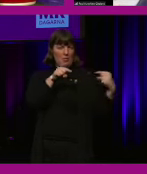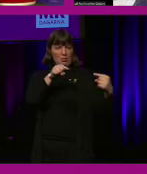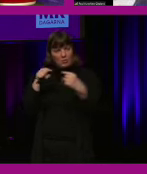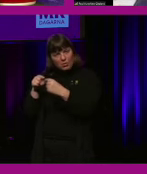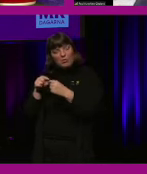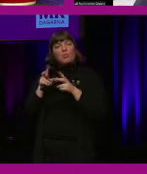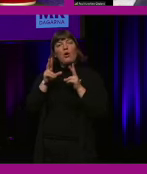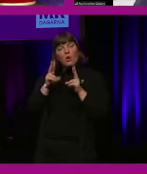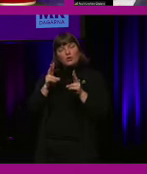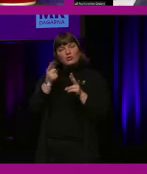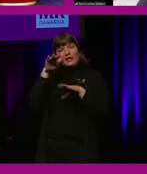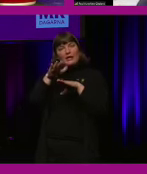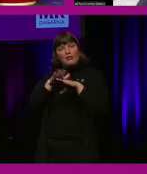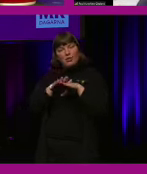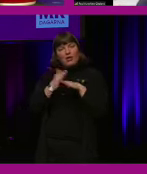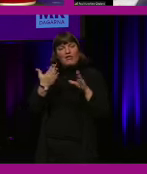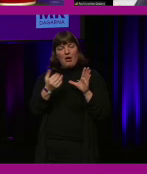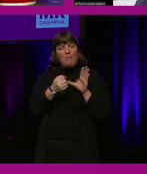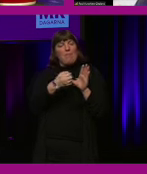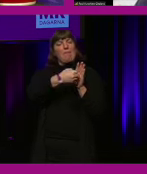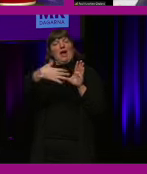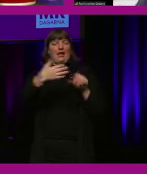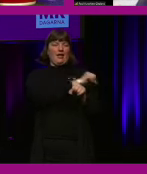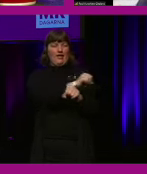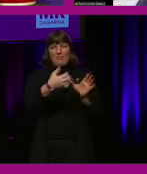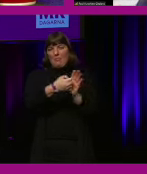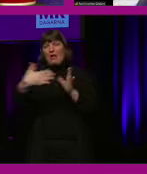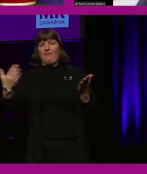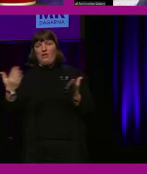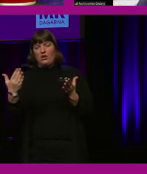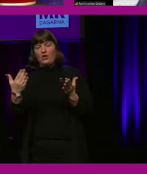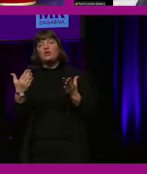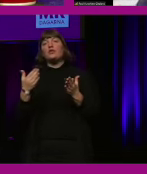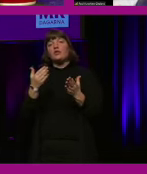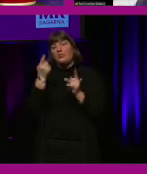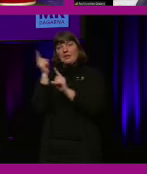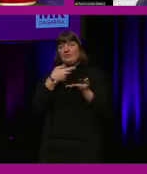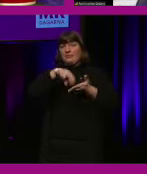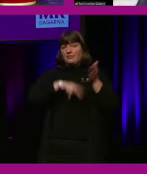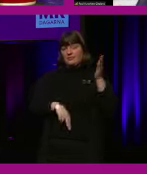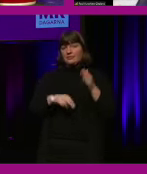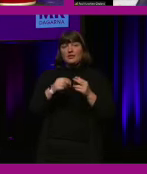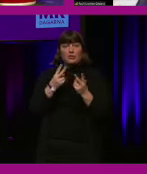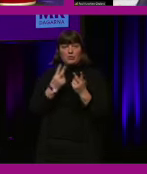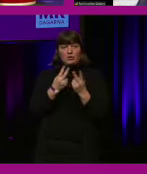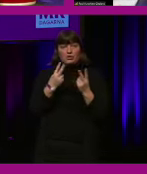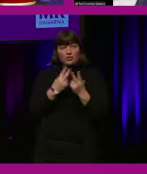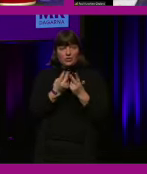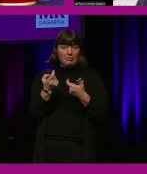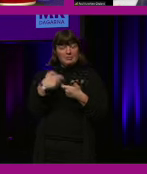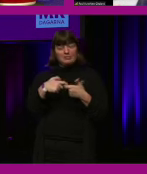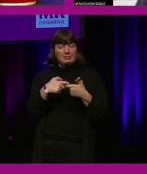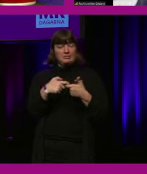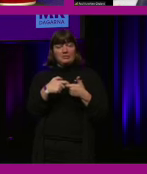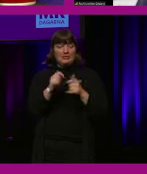the causes of authoritarianism. So in the Universal Declaration of Human Rights, it's not just a code of civil and political rights.